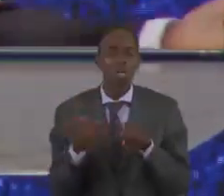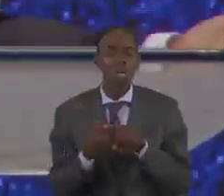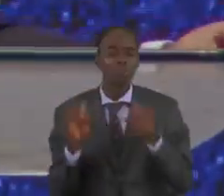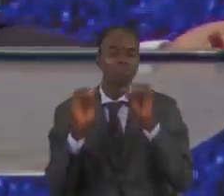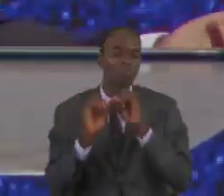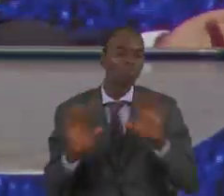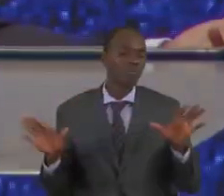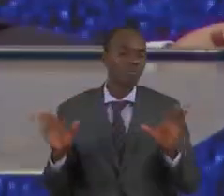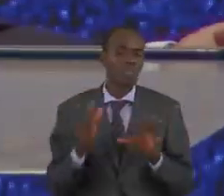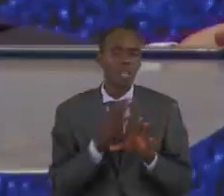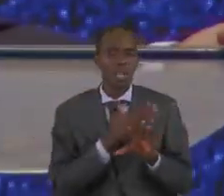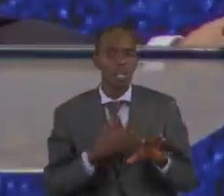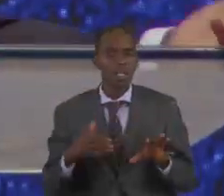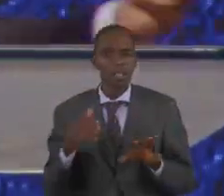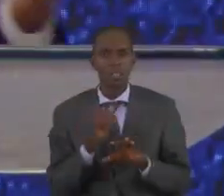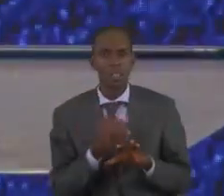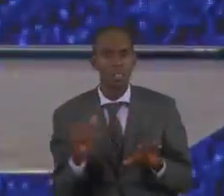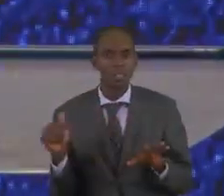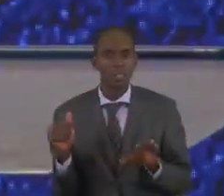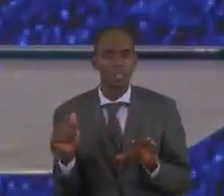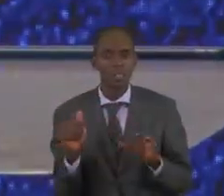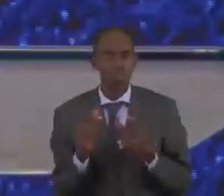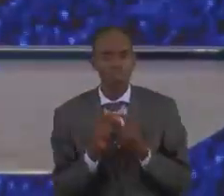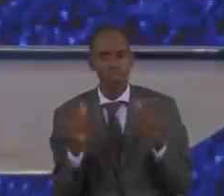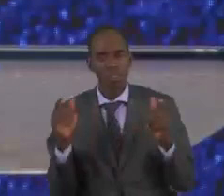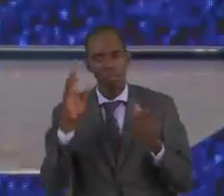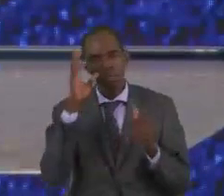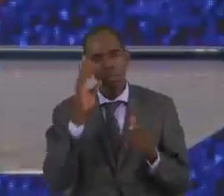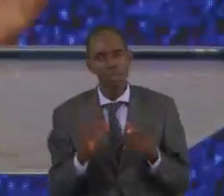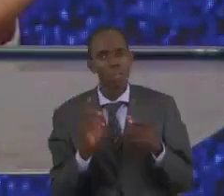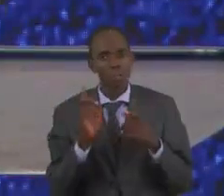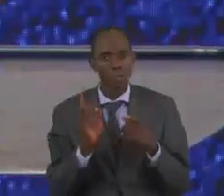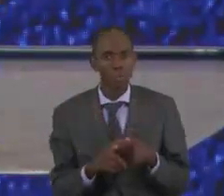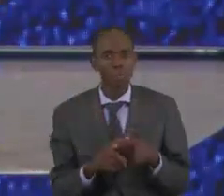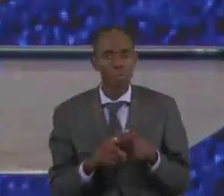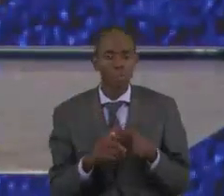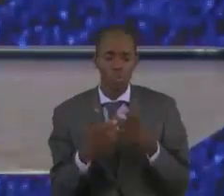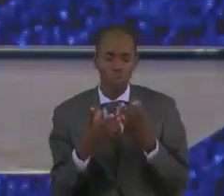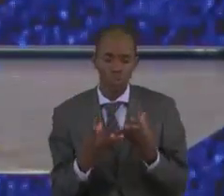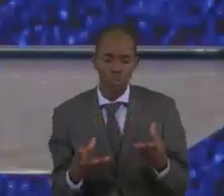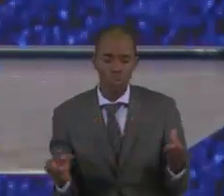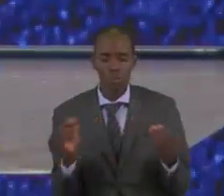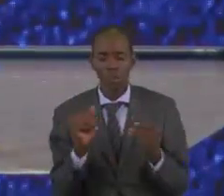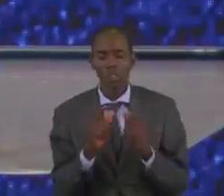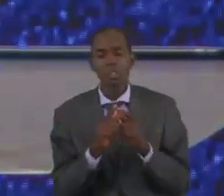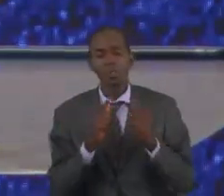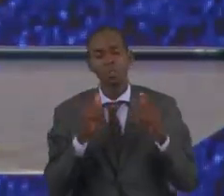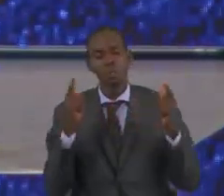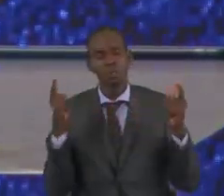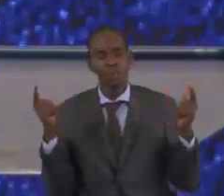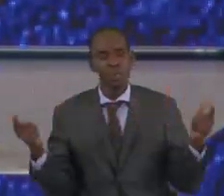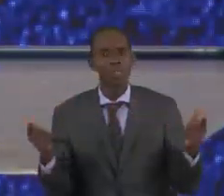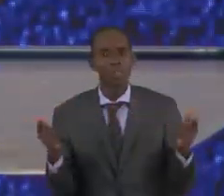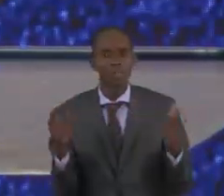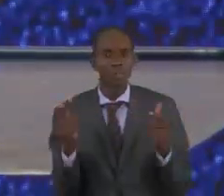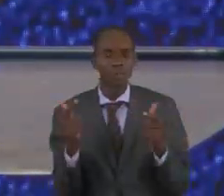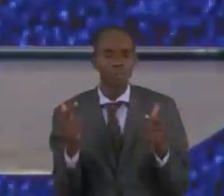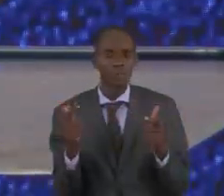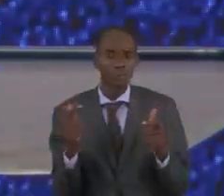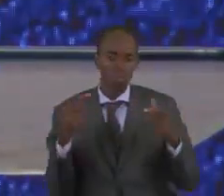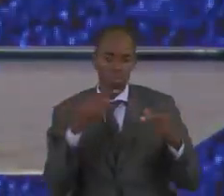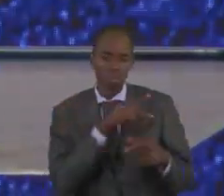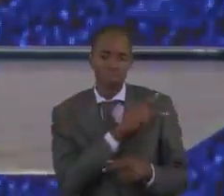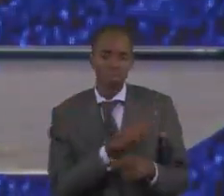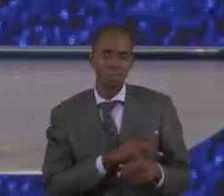magnify man to such a big personality that they cringe,